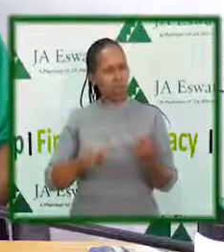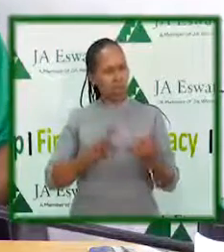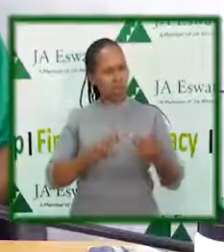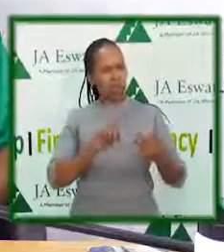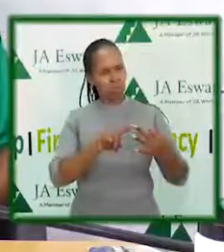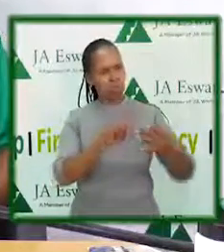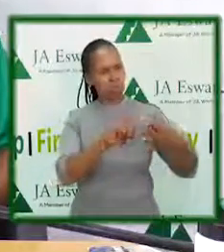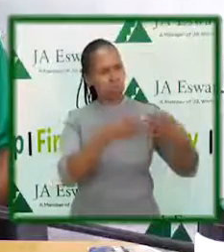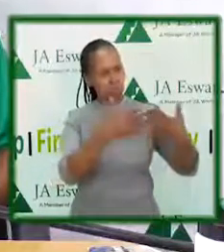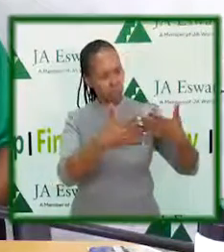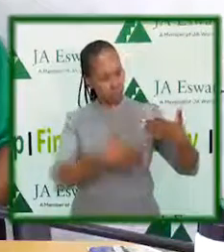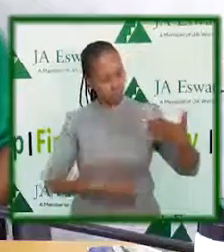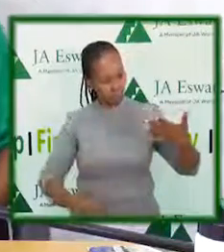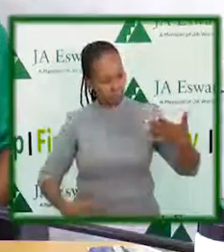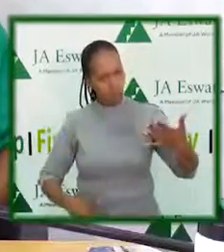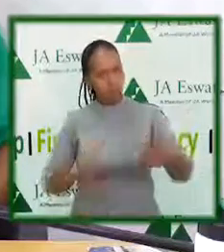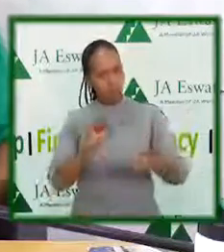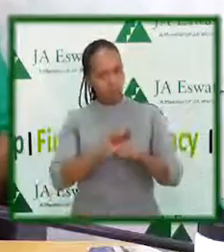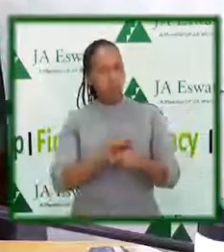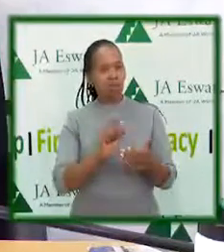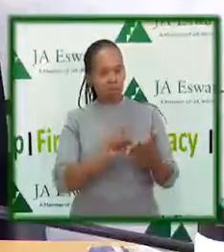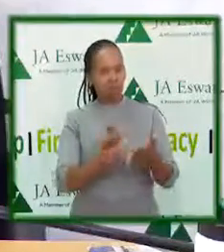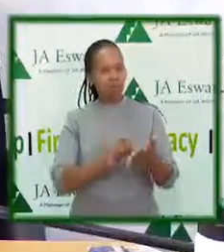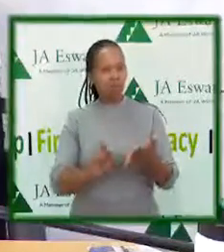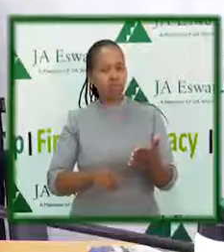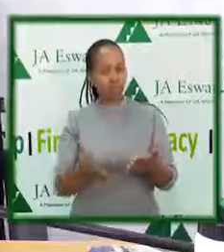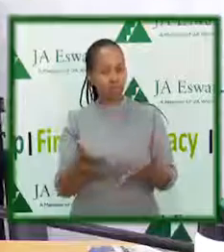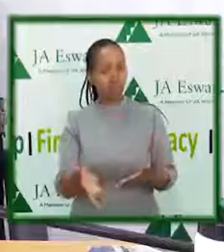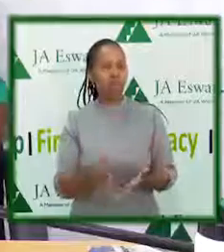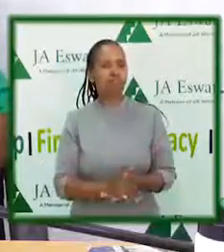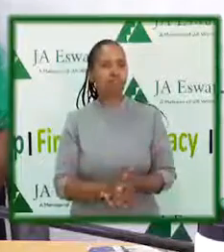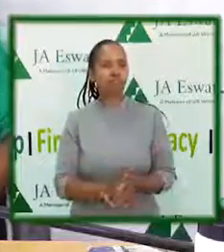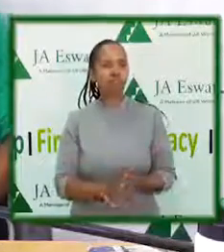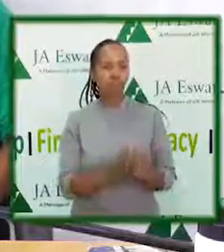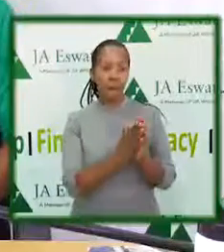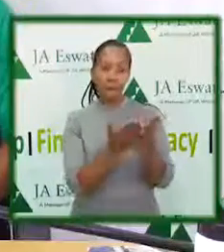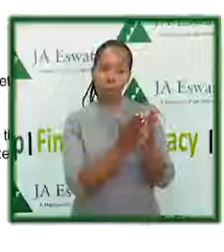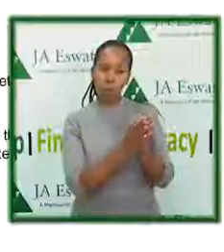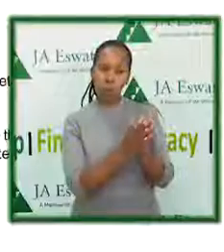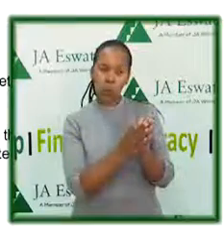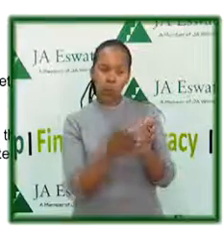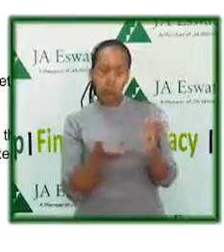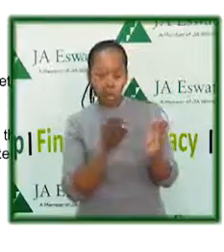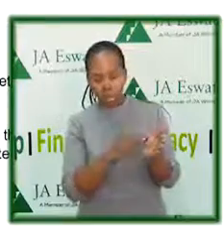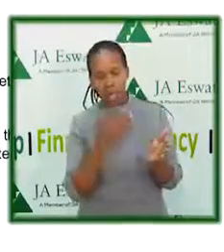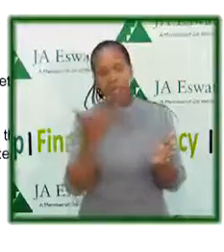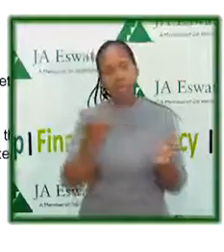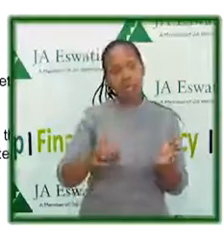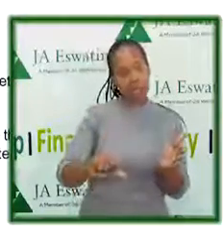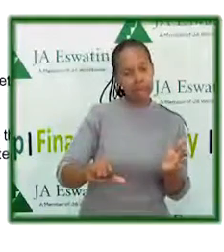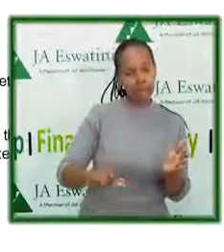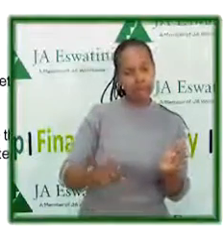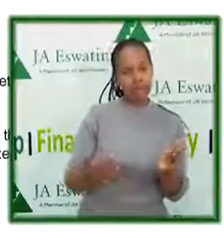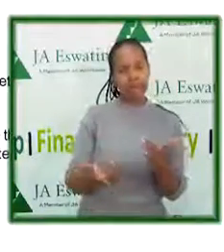to go to as a company. In page 60 of your book, it says a business plan is a document